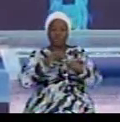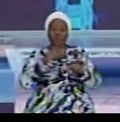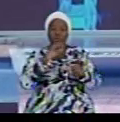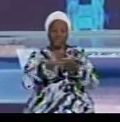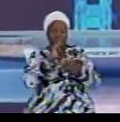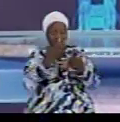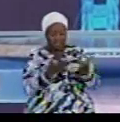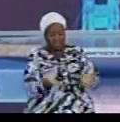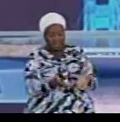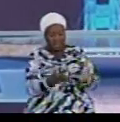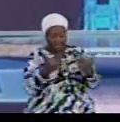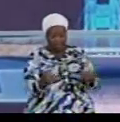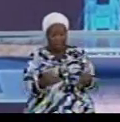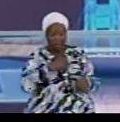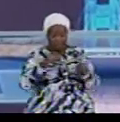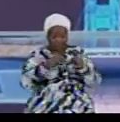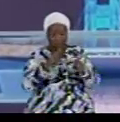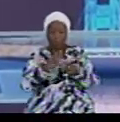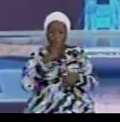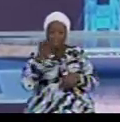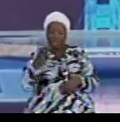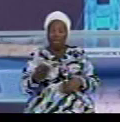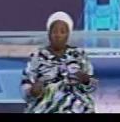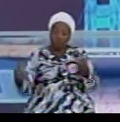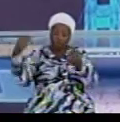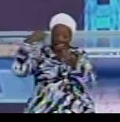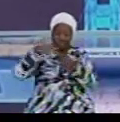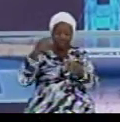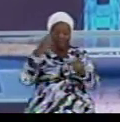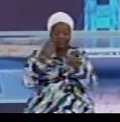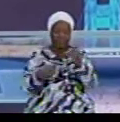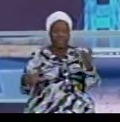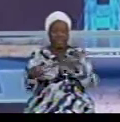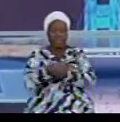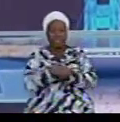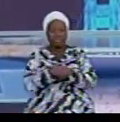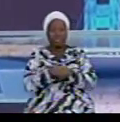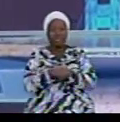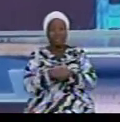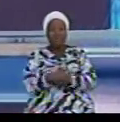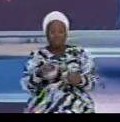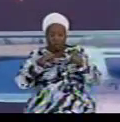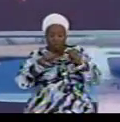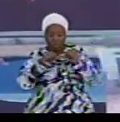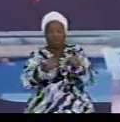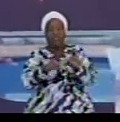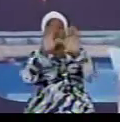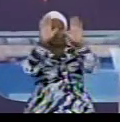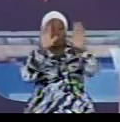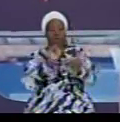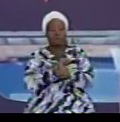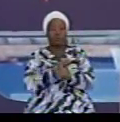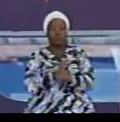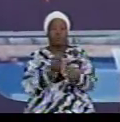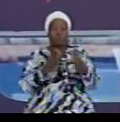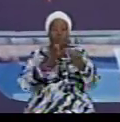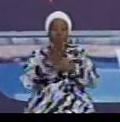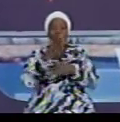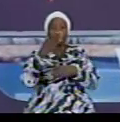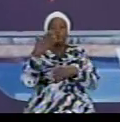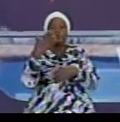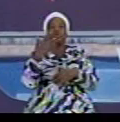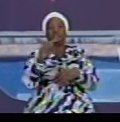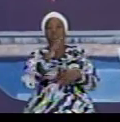they'll keep on being there until the final day. Lasting miracles through the